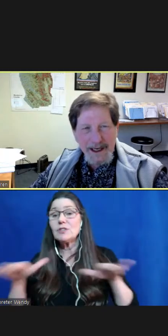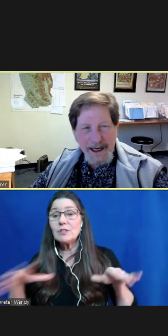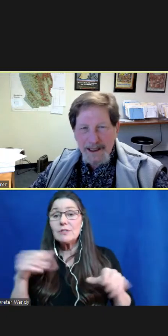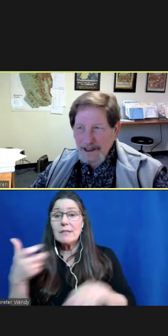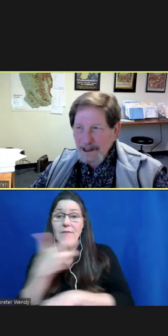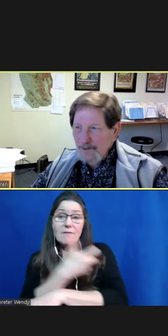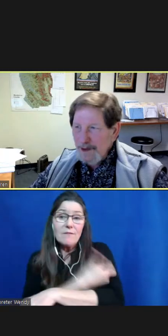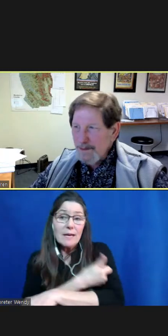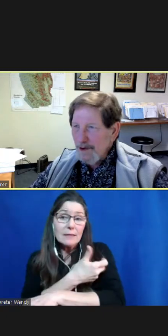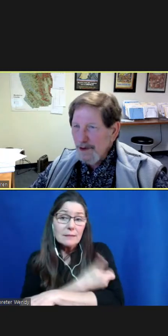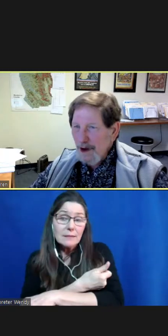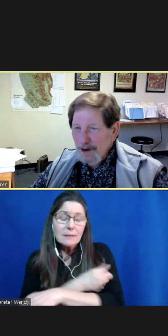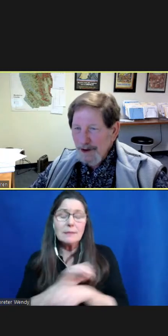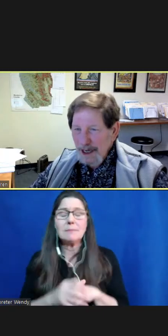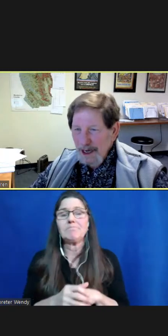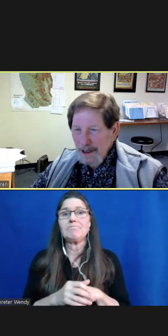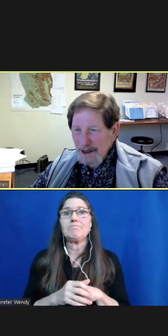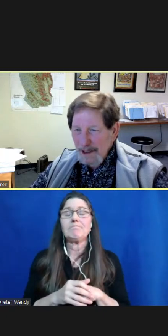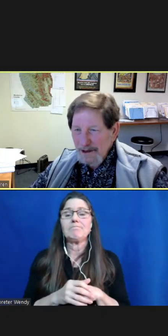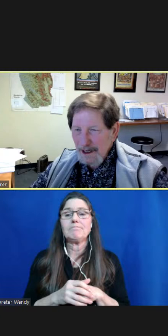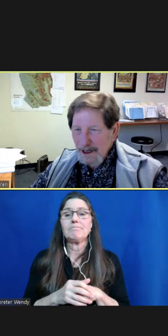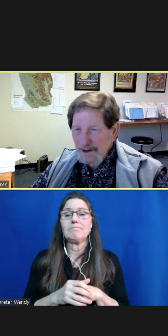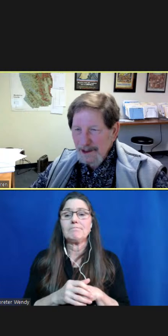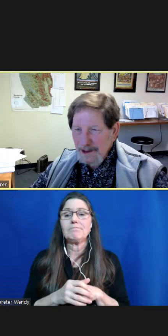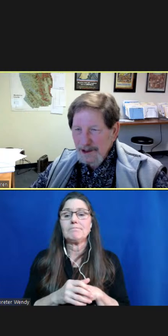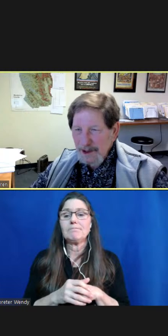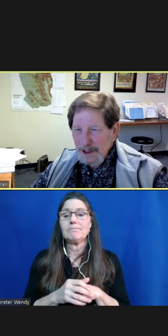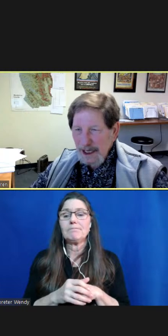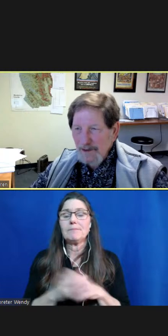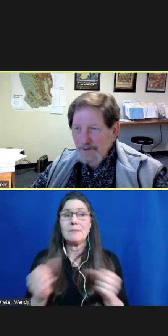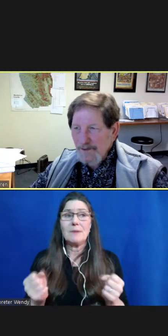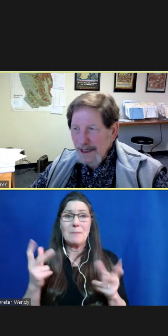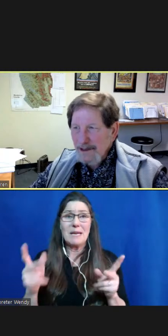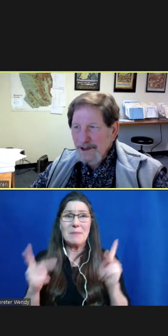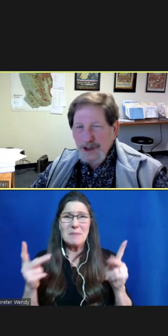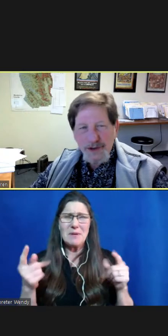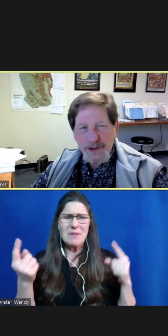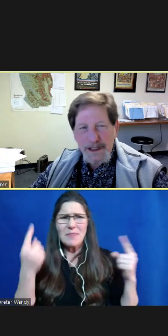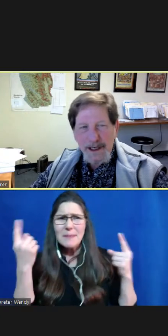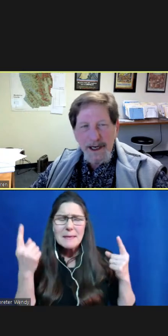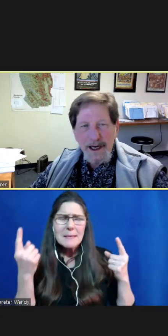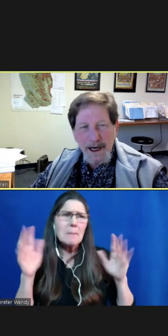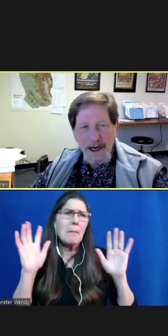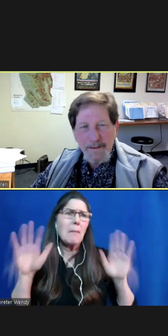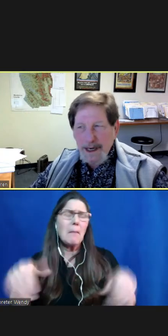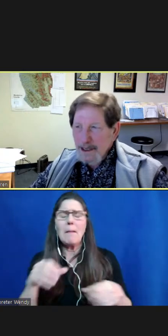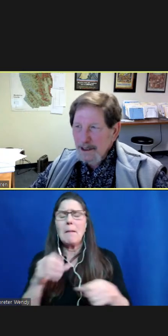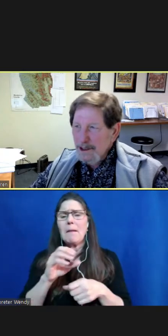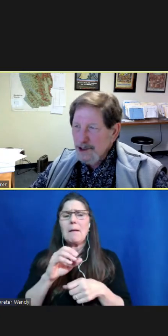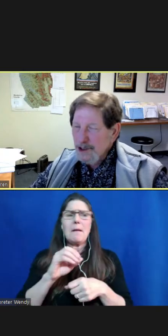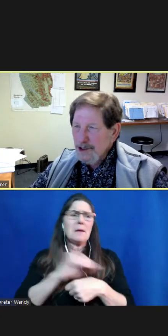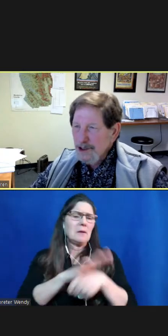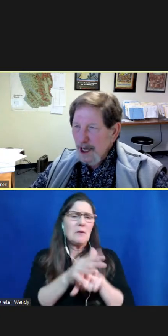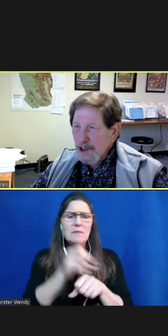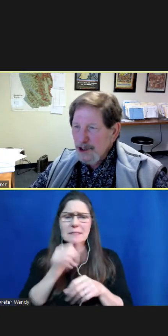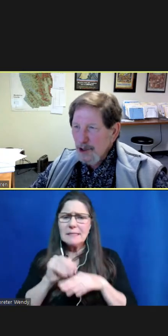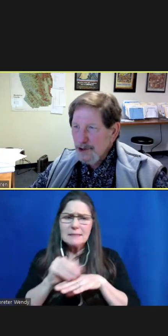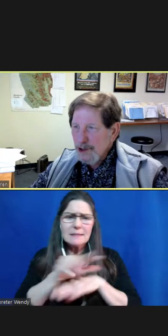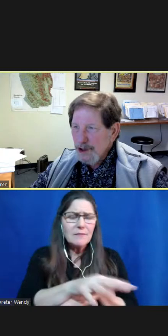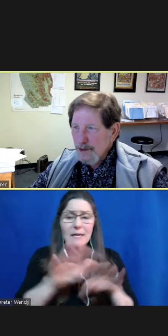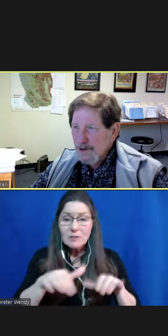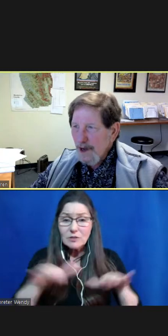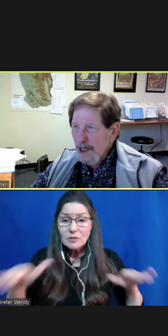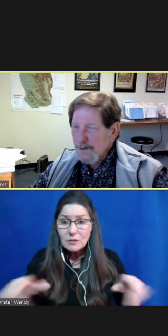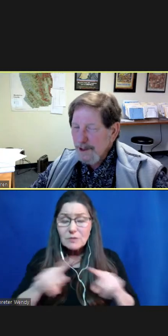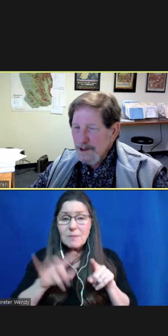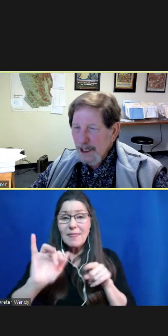vaccines. A lot of people are thinking that this doesn't really affect children, but I think this slide shows